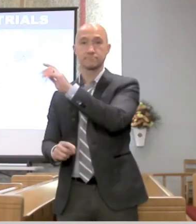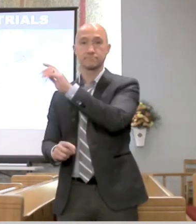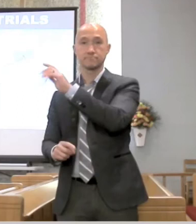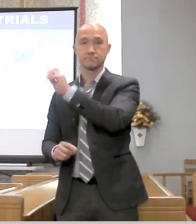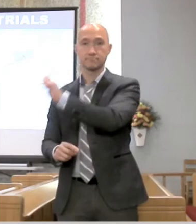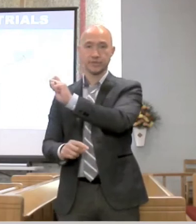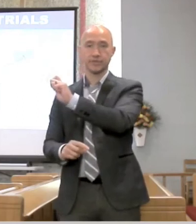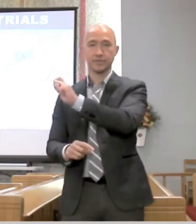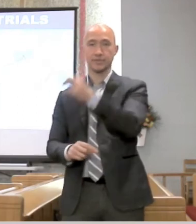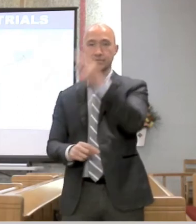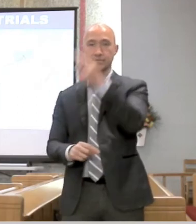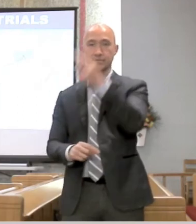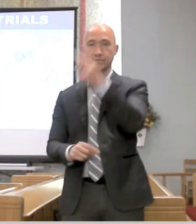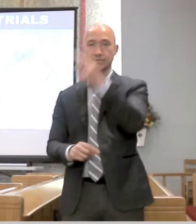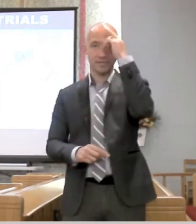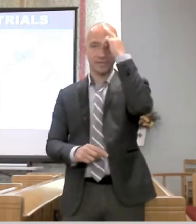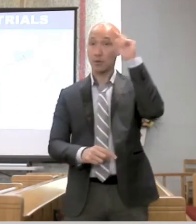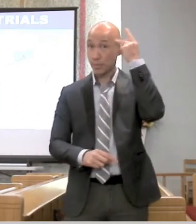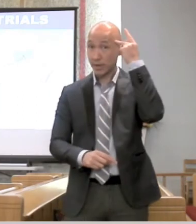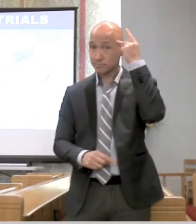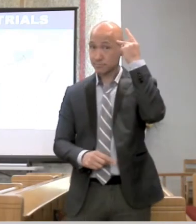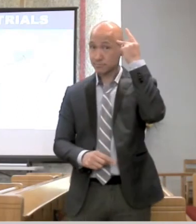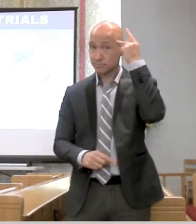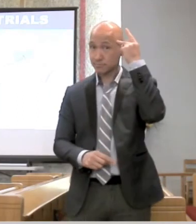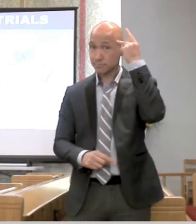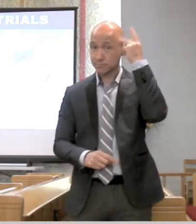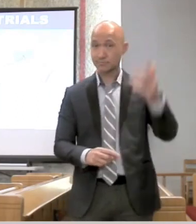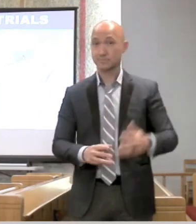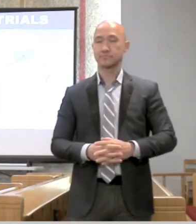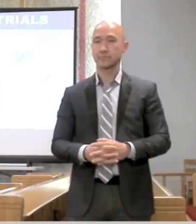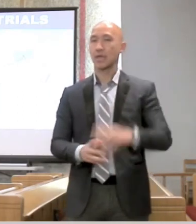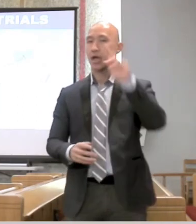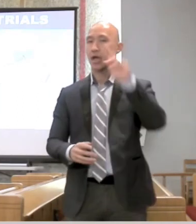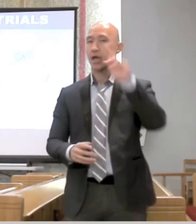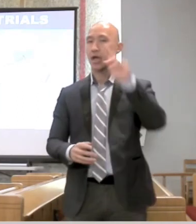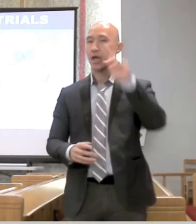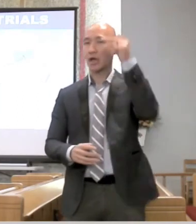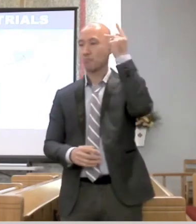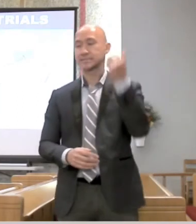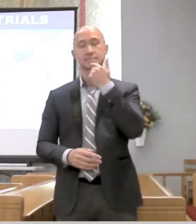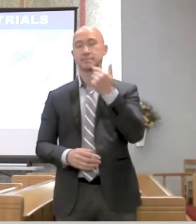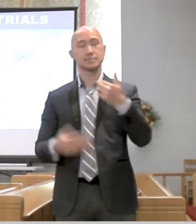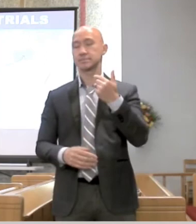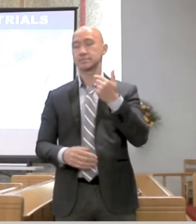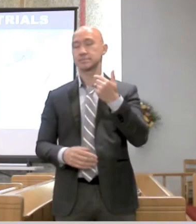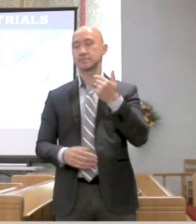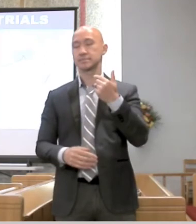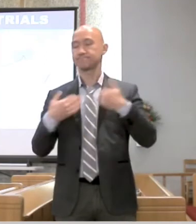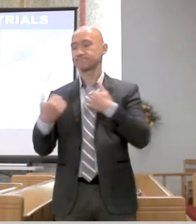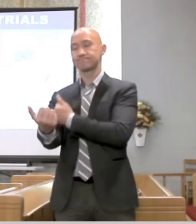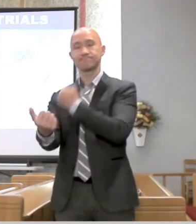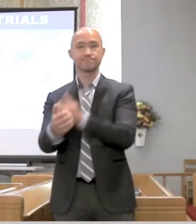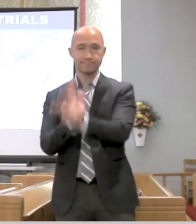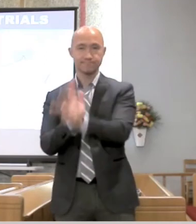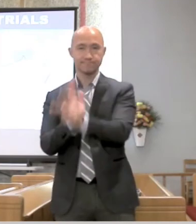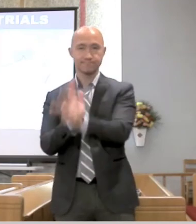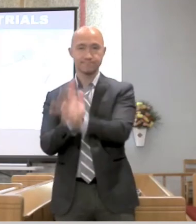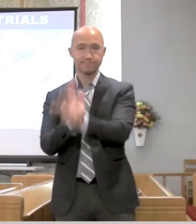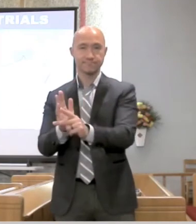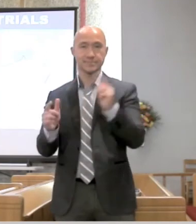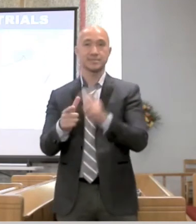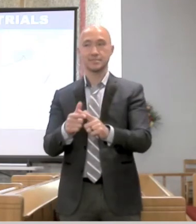court. But Pilate eventually said, no, he's not under my jurisdiction. So he sends him to Herod, and Herod happened to be in Jerusalem